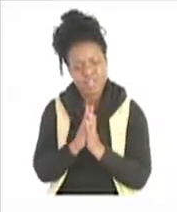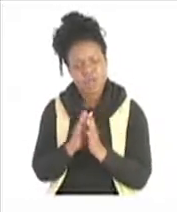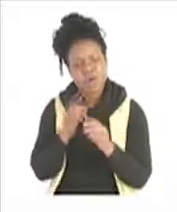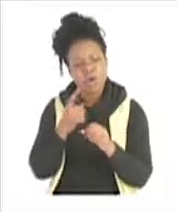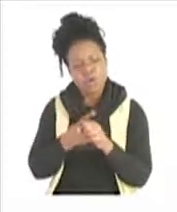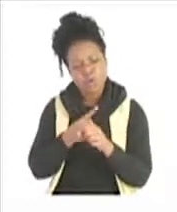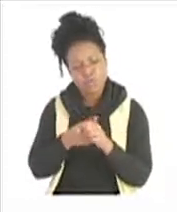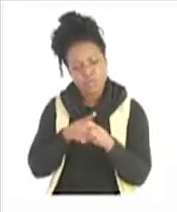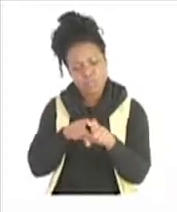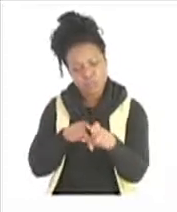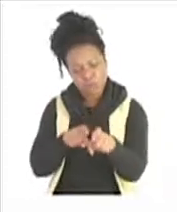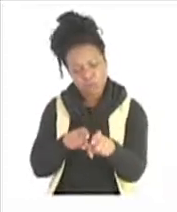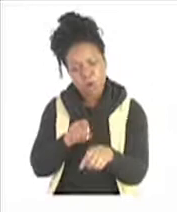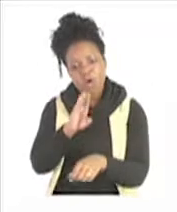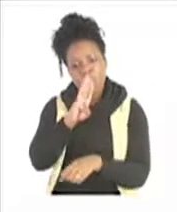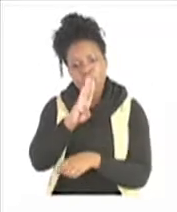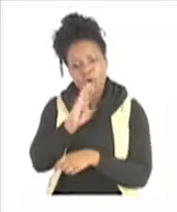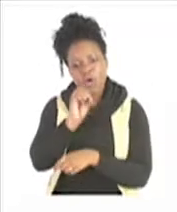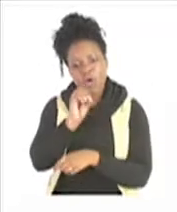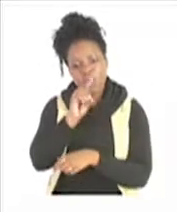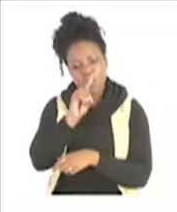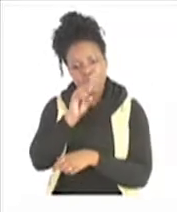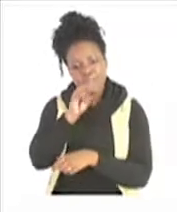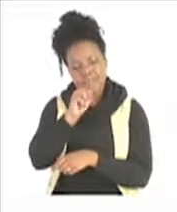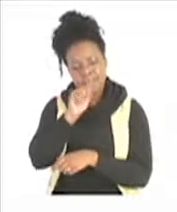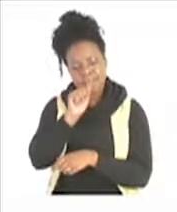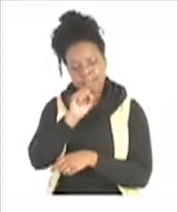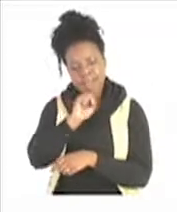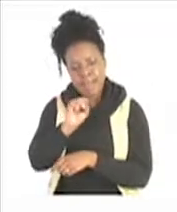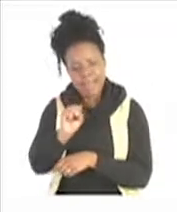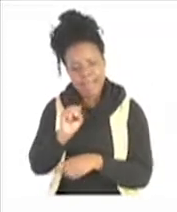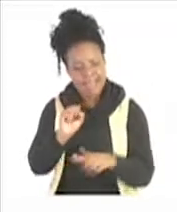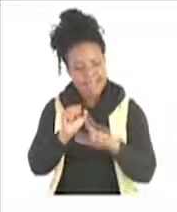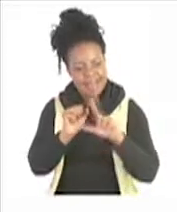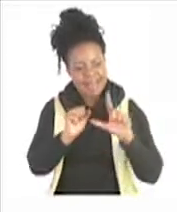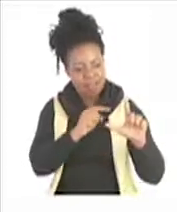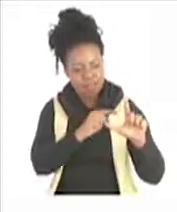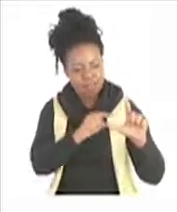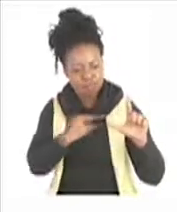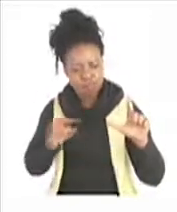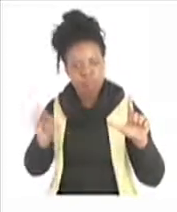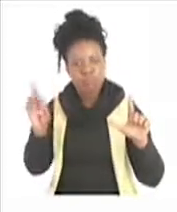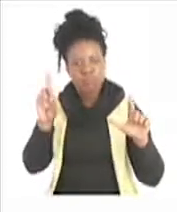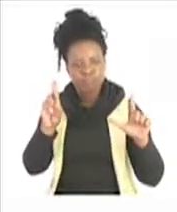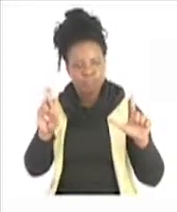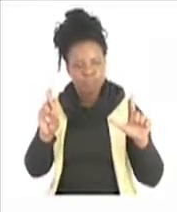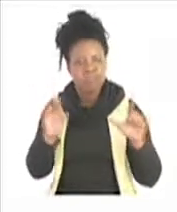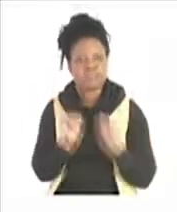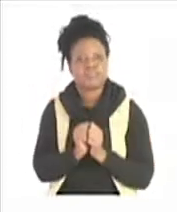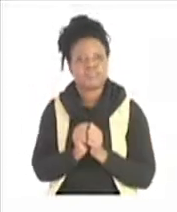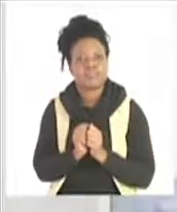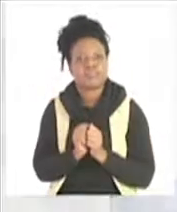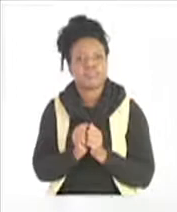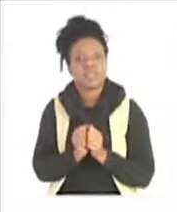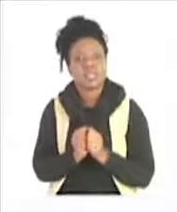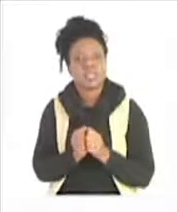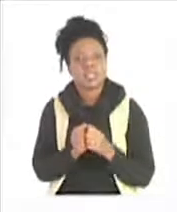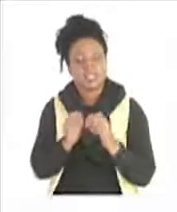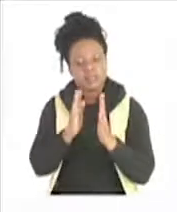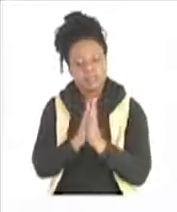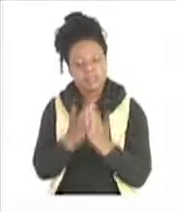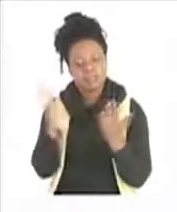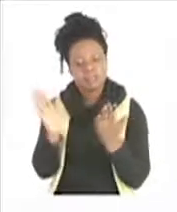always from left to right. And now we can turn to page